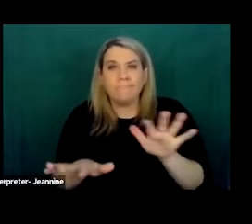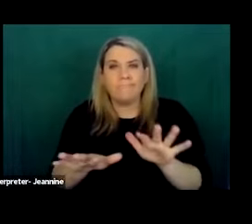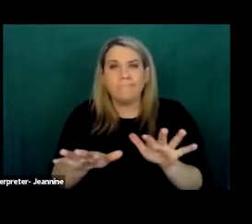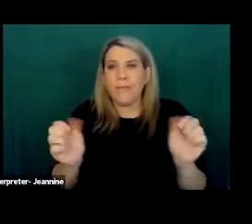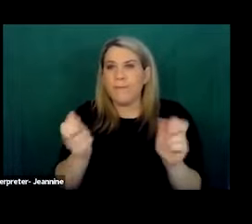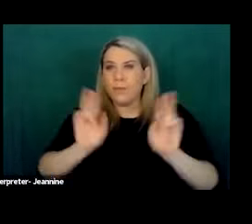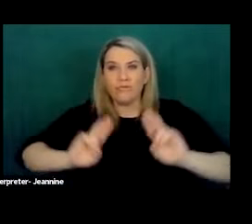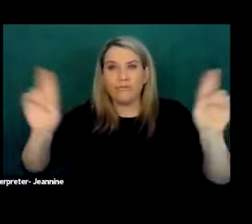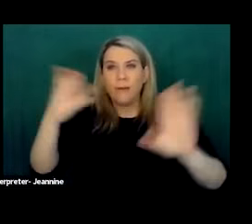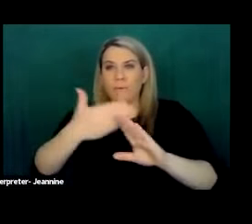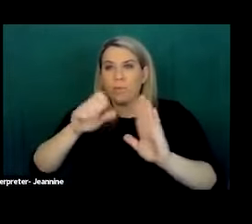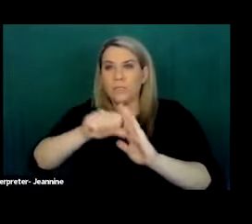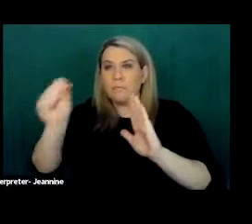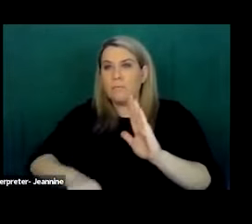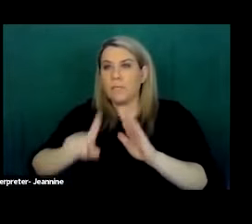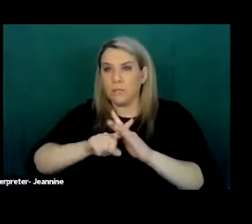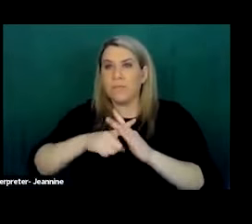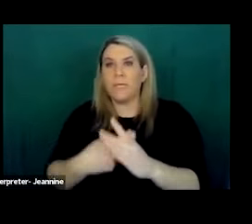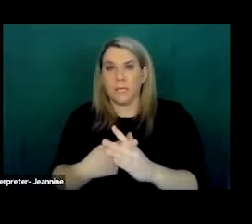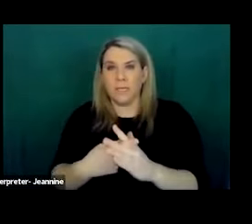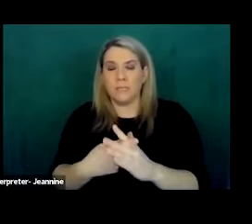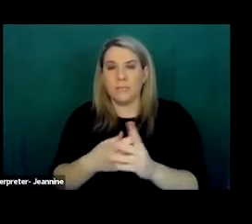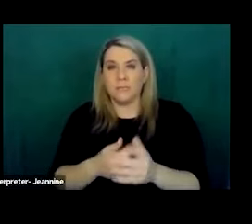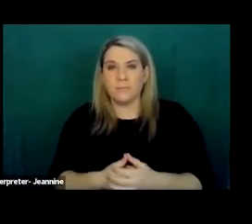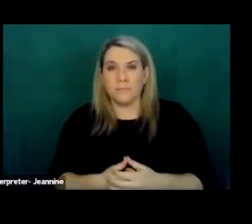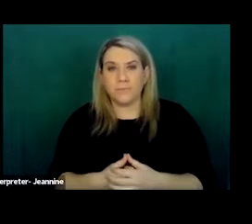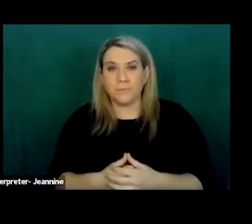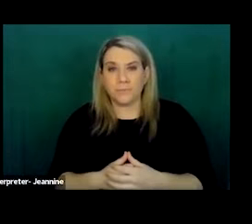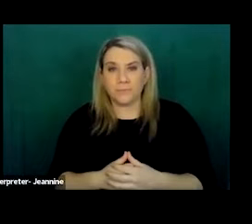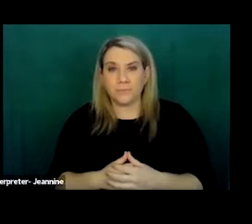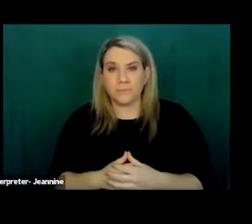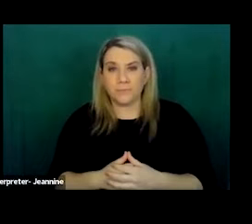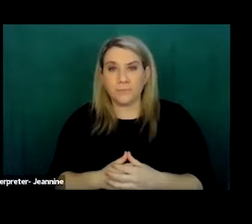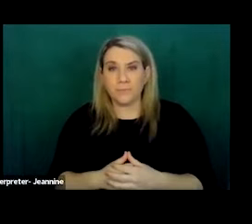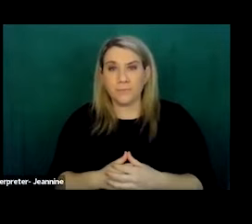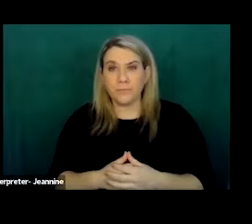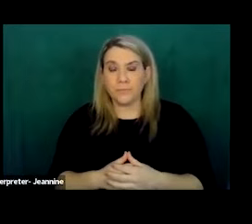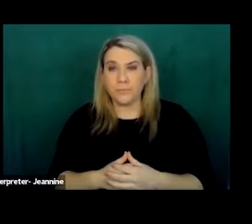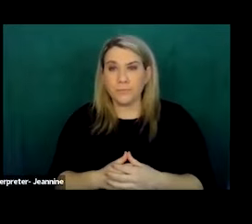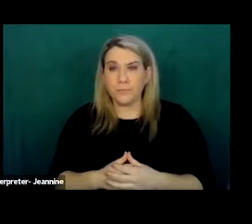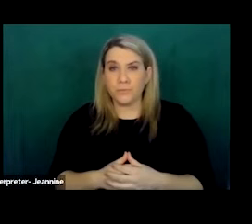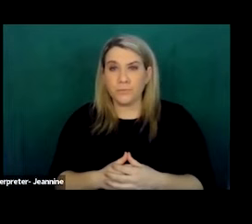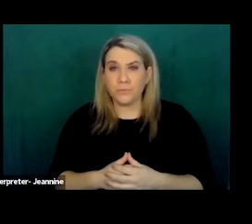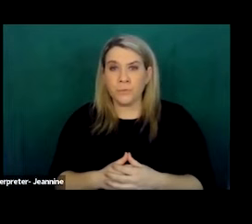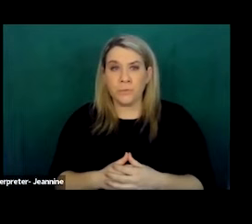in a row and have our student ready to be a part of your class in the next semester.